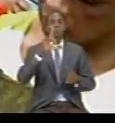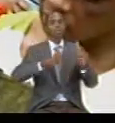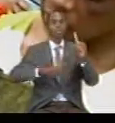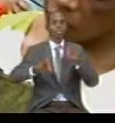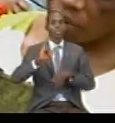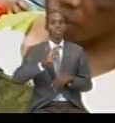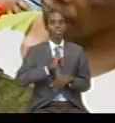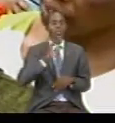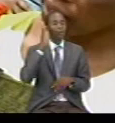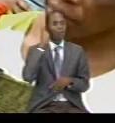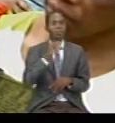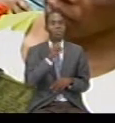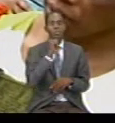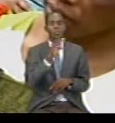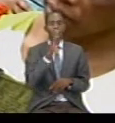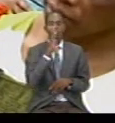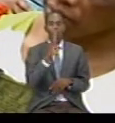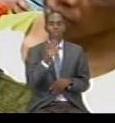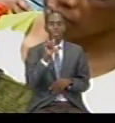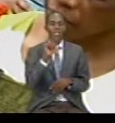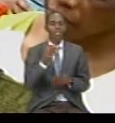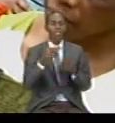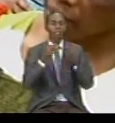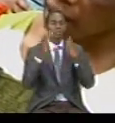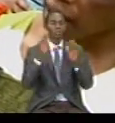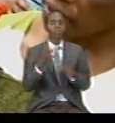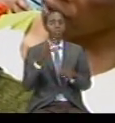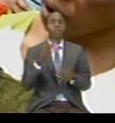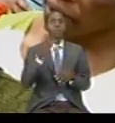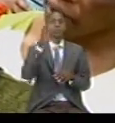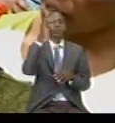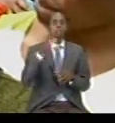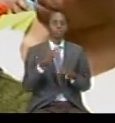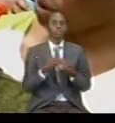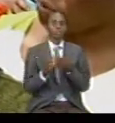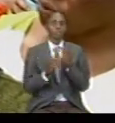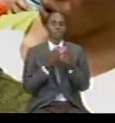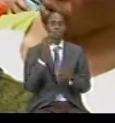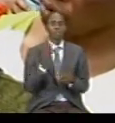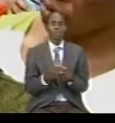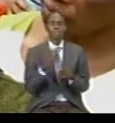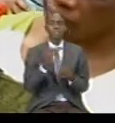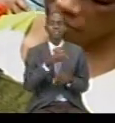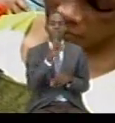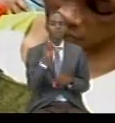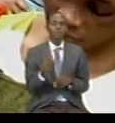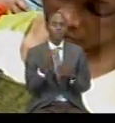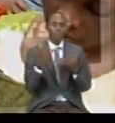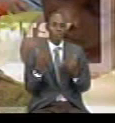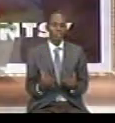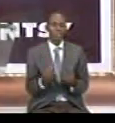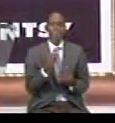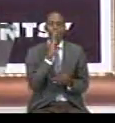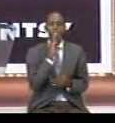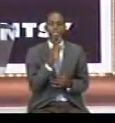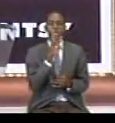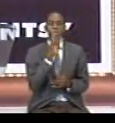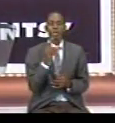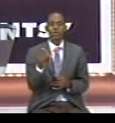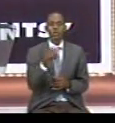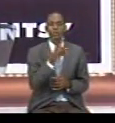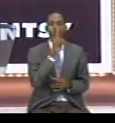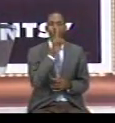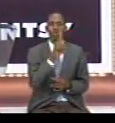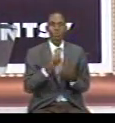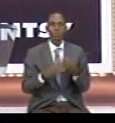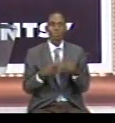God. I said I will not be an enemy of God. The question then is, are you a true friend? Are